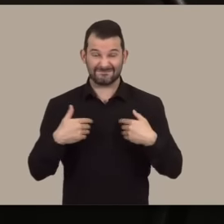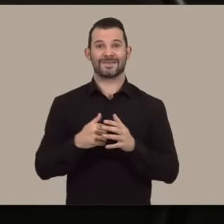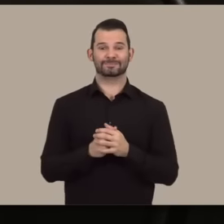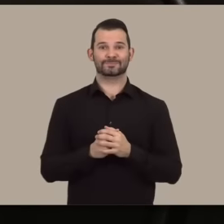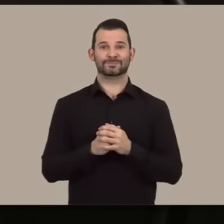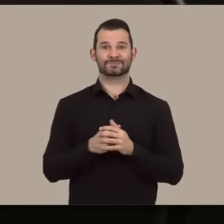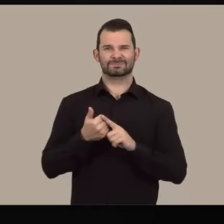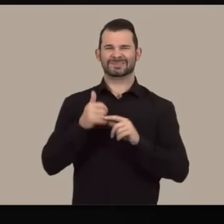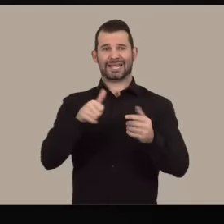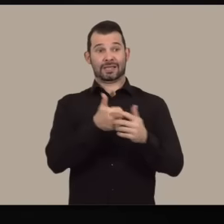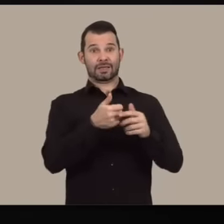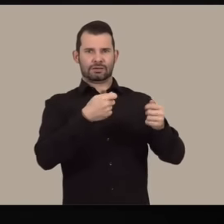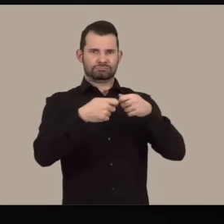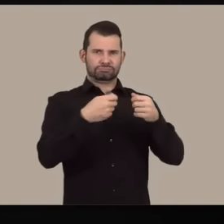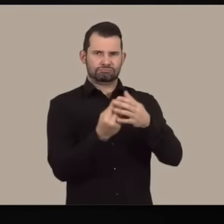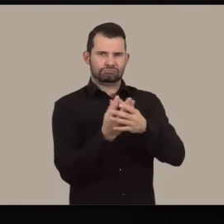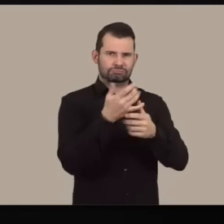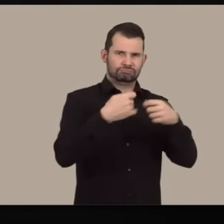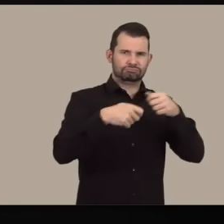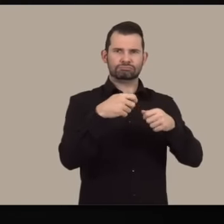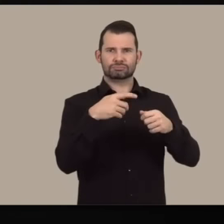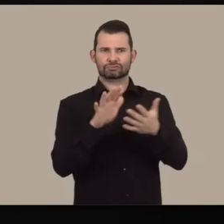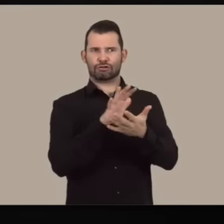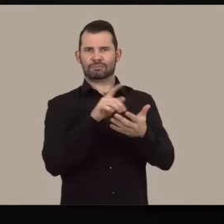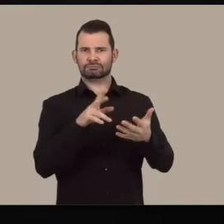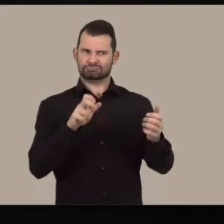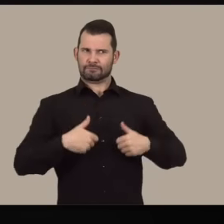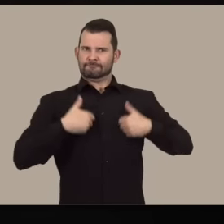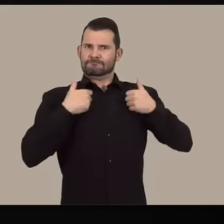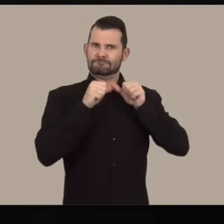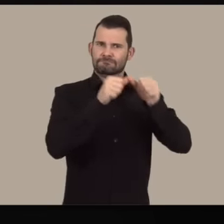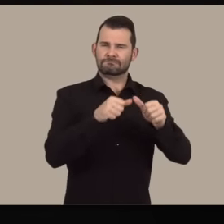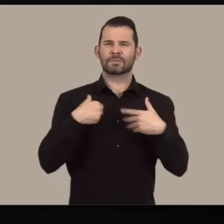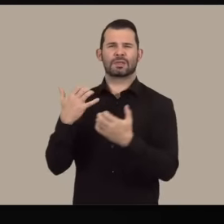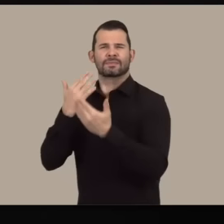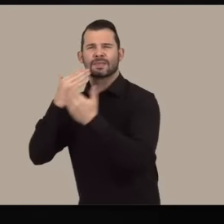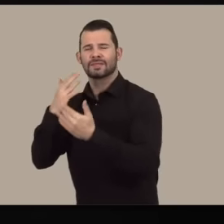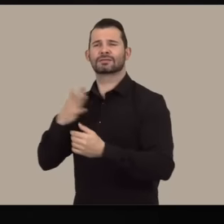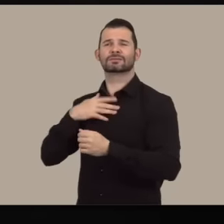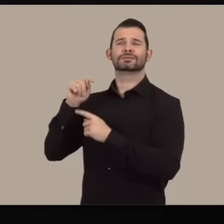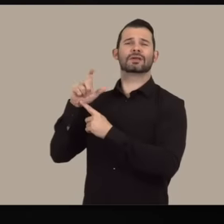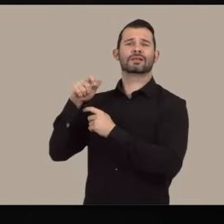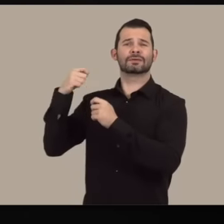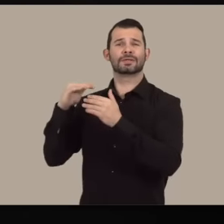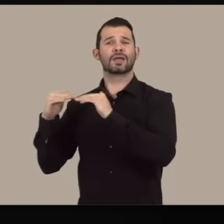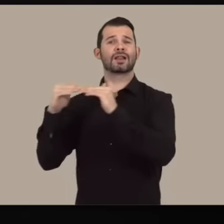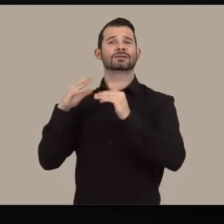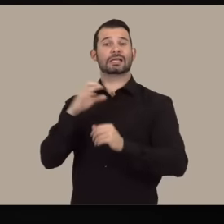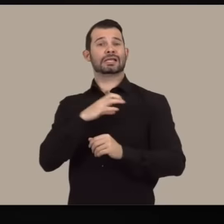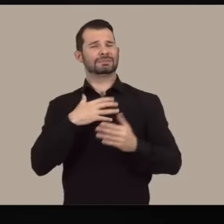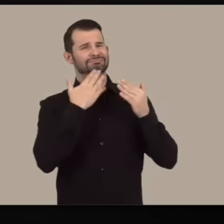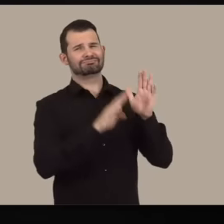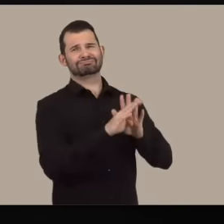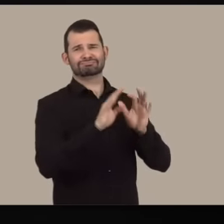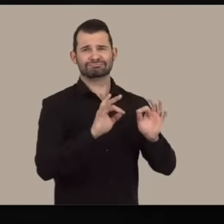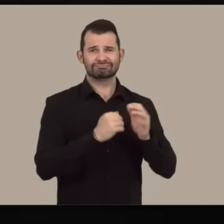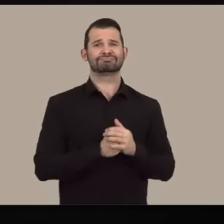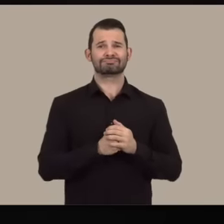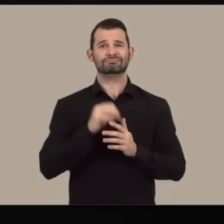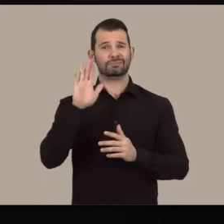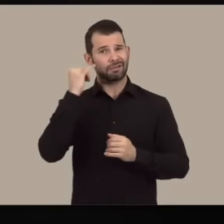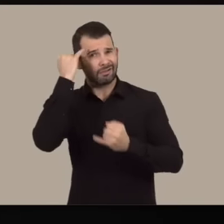reconciliation plan. This is a living and ever-evolving document. I want to thank my Telefilm colleagues and the